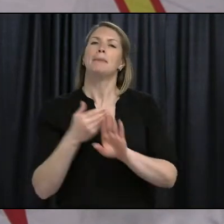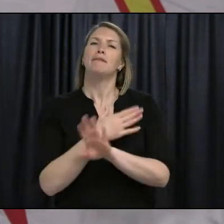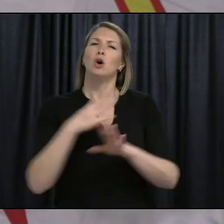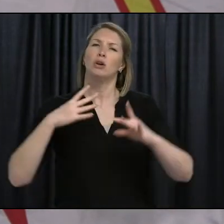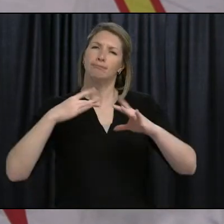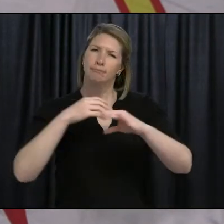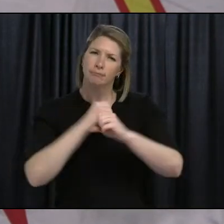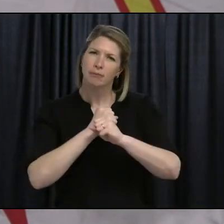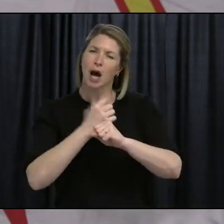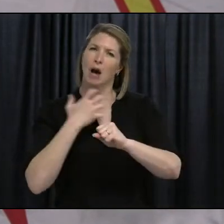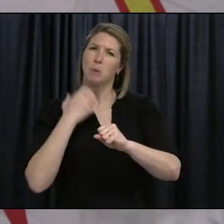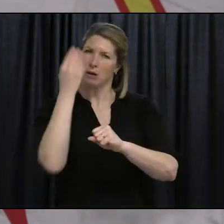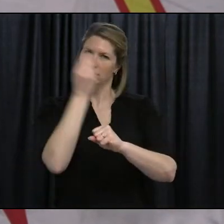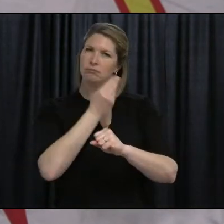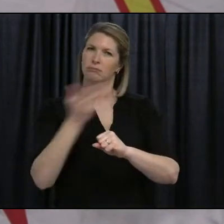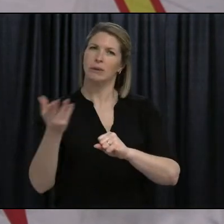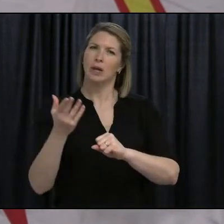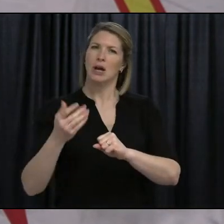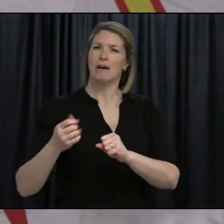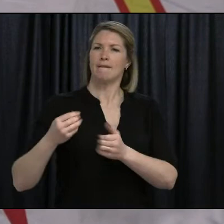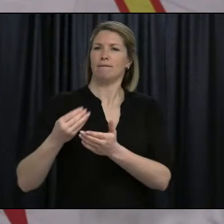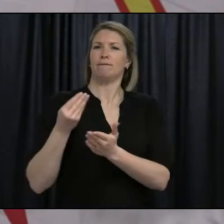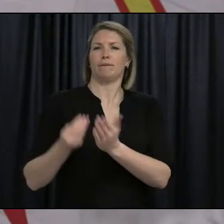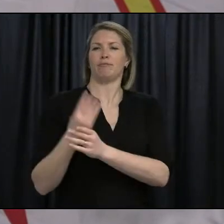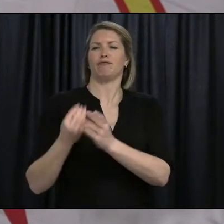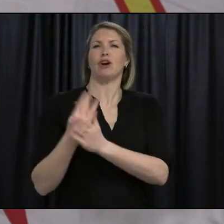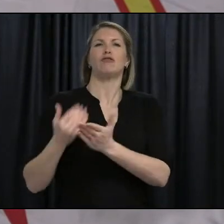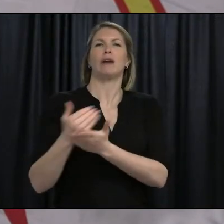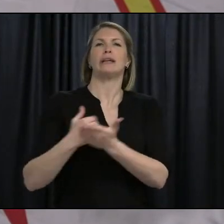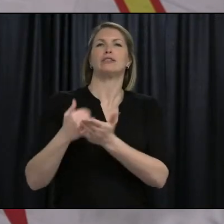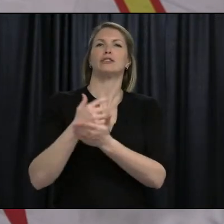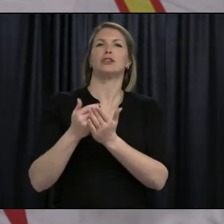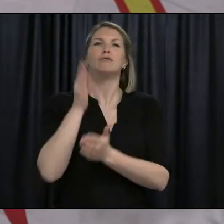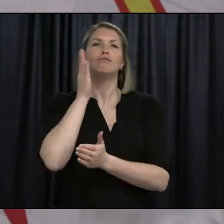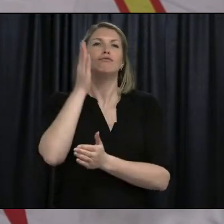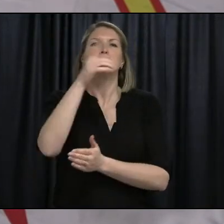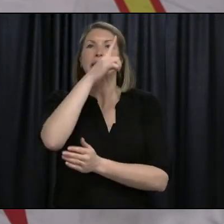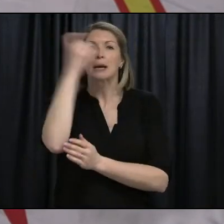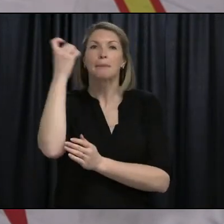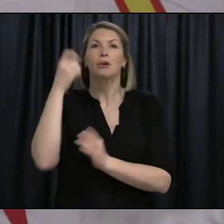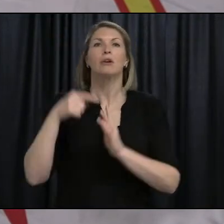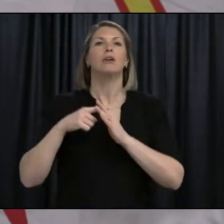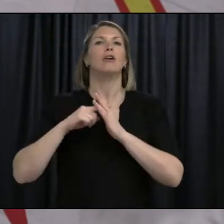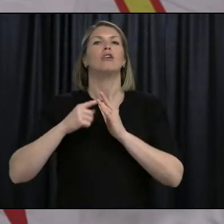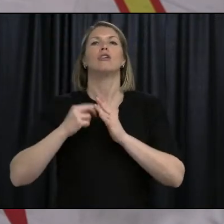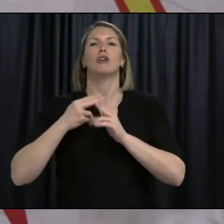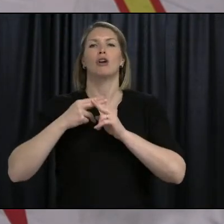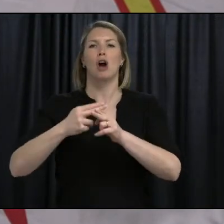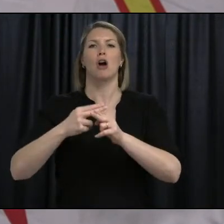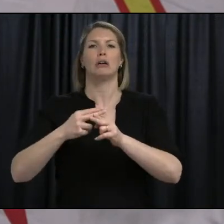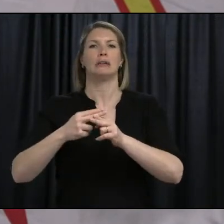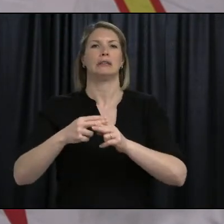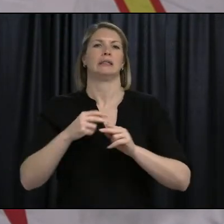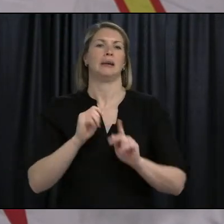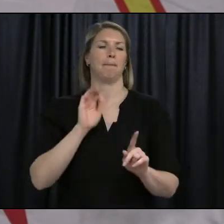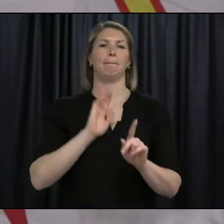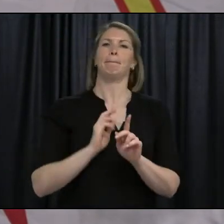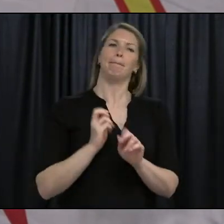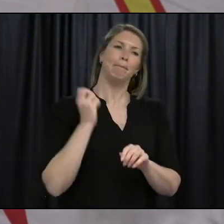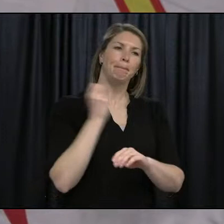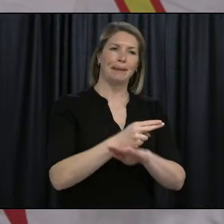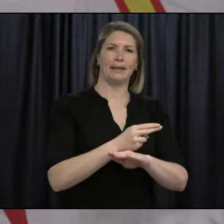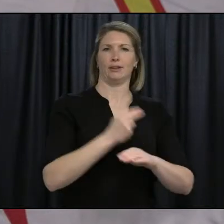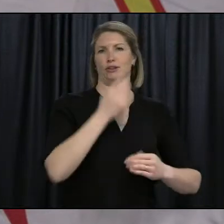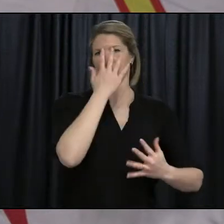addictions programs at the Pottle Centre in St. John's. The centre will be hosting a Defeat Depression campaign, and I'm wearing this t-shirt today to